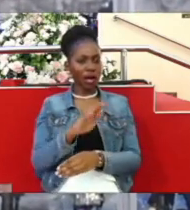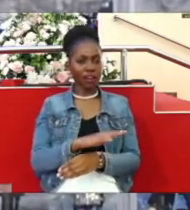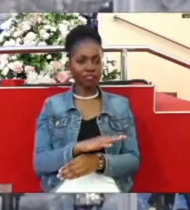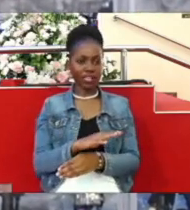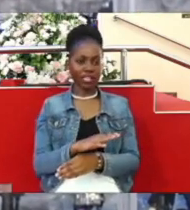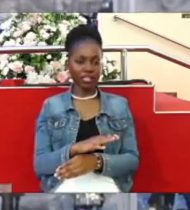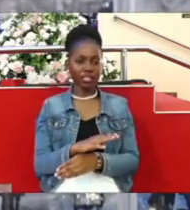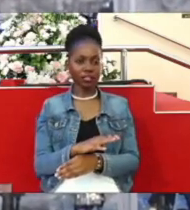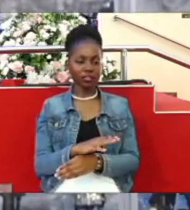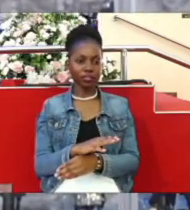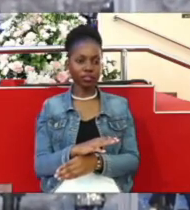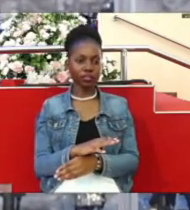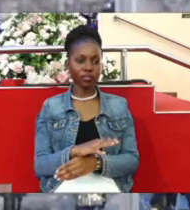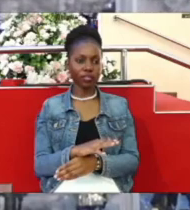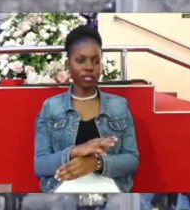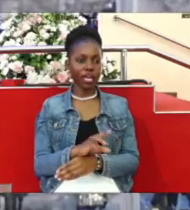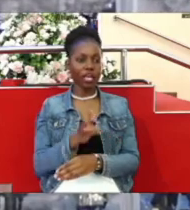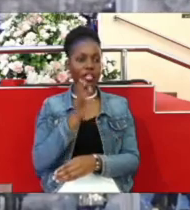And